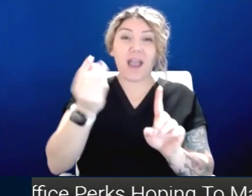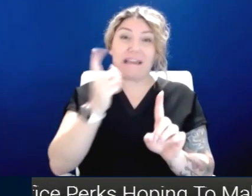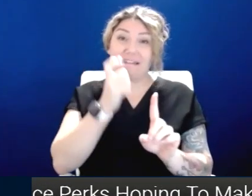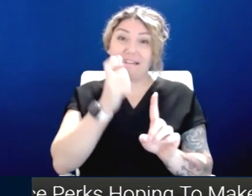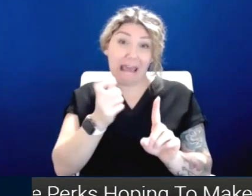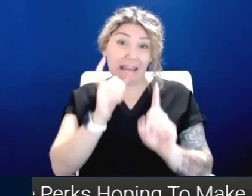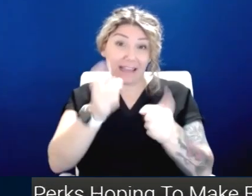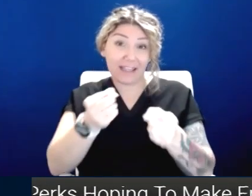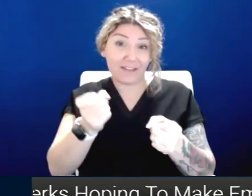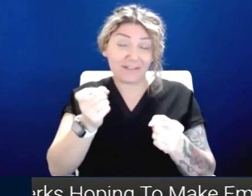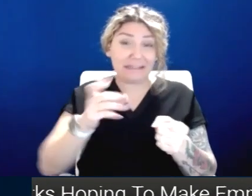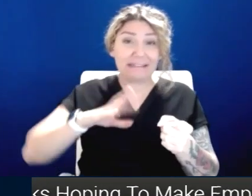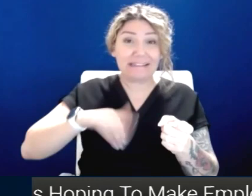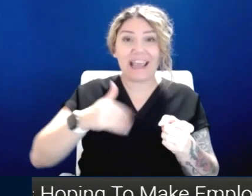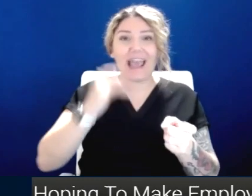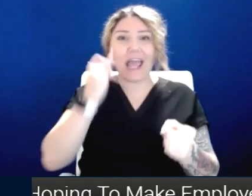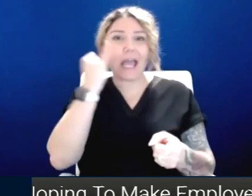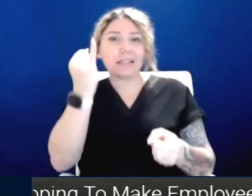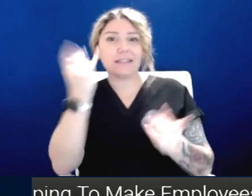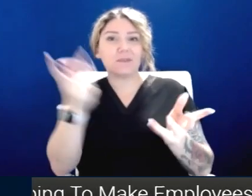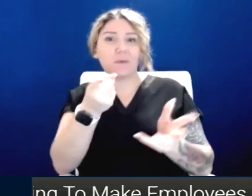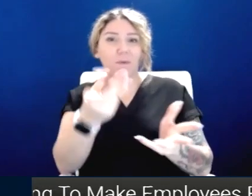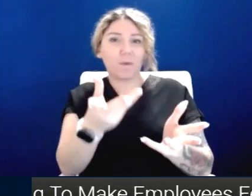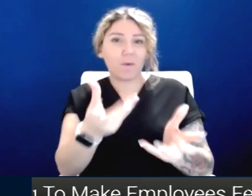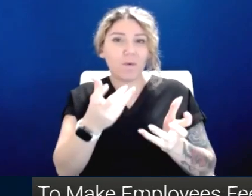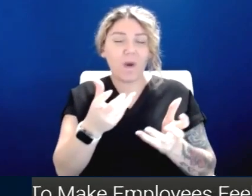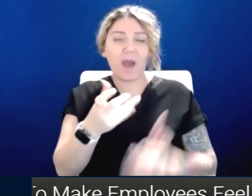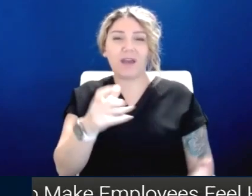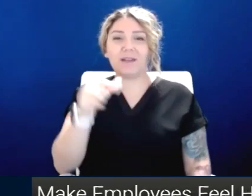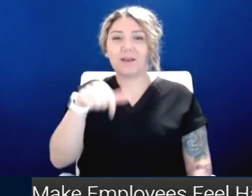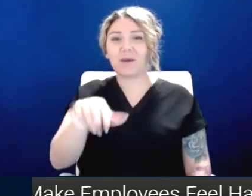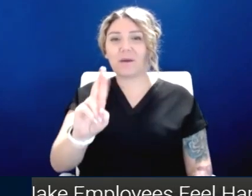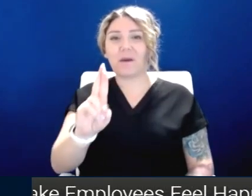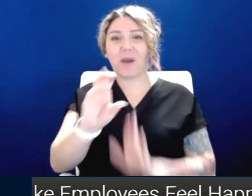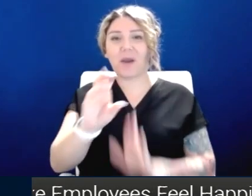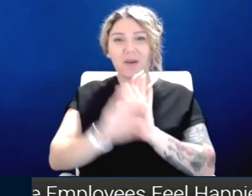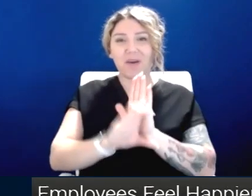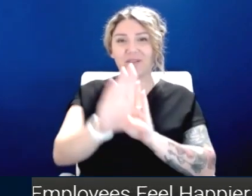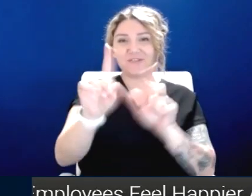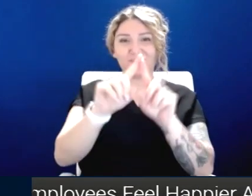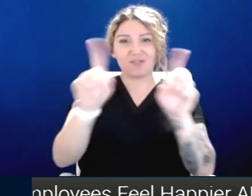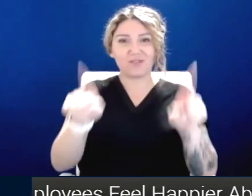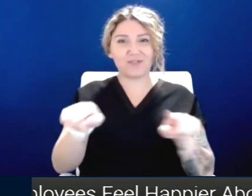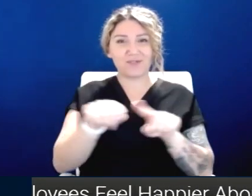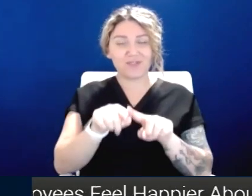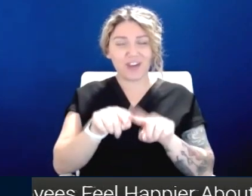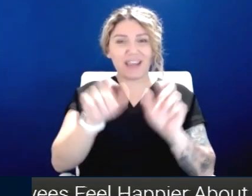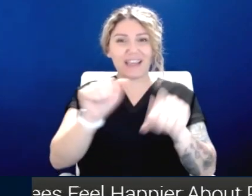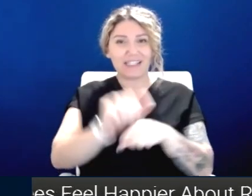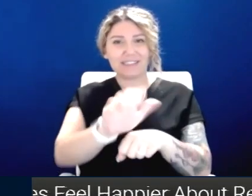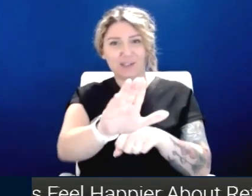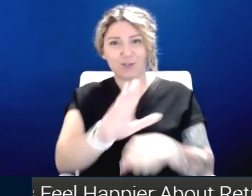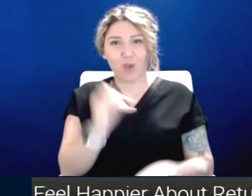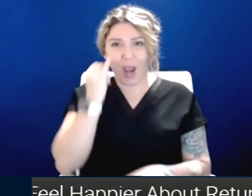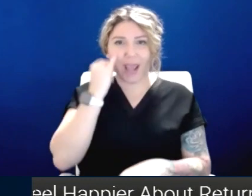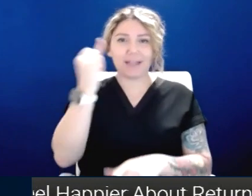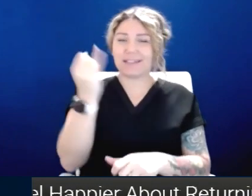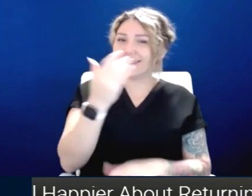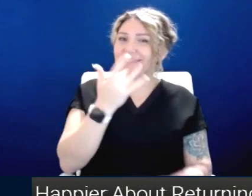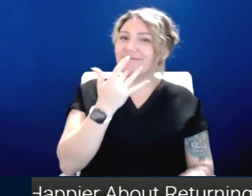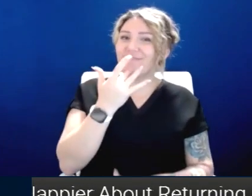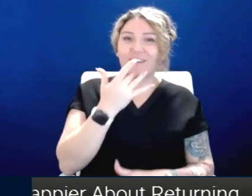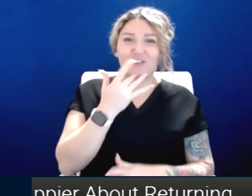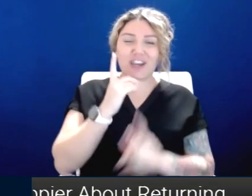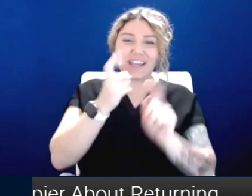ideas. We want to know what you want. Here's a QR code on your screen right now where you can send us your ideas, your favorite gift, or what you're hoping